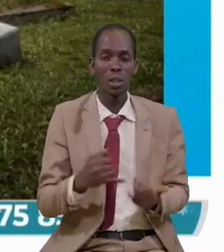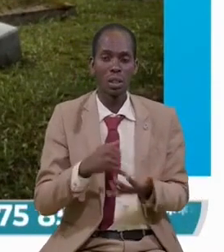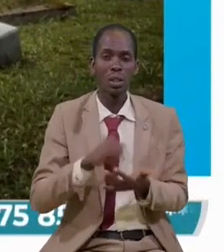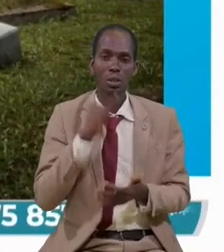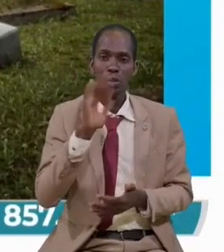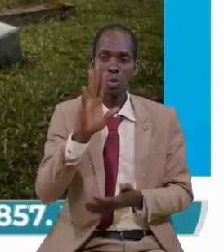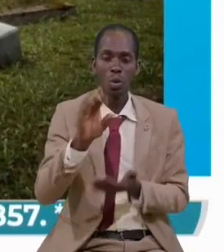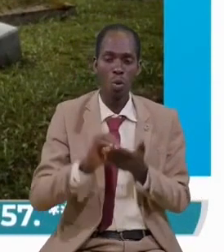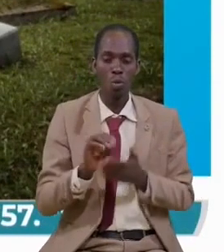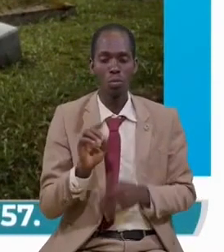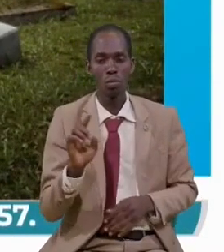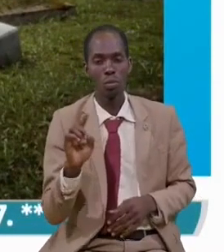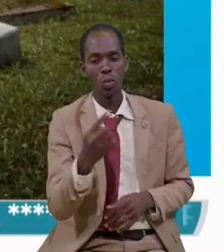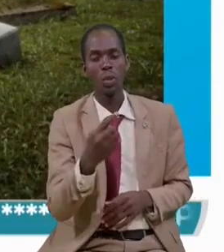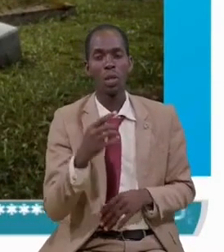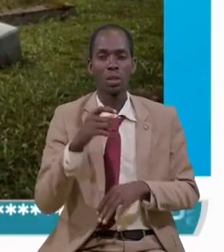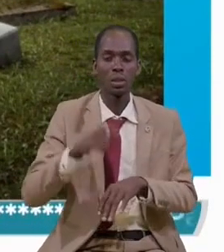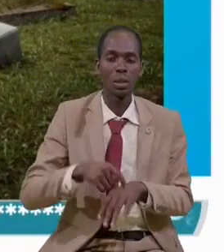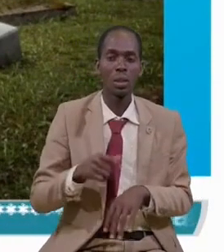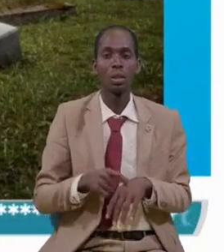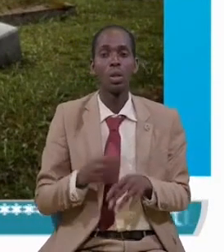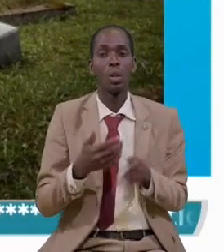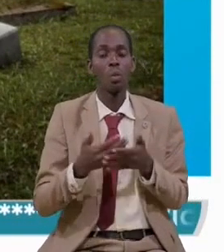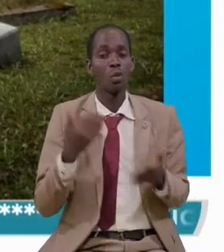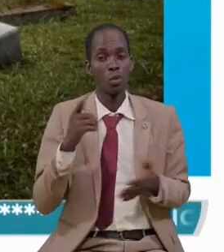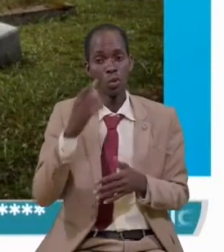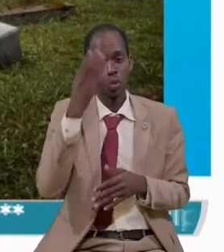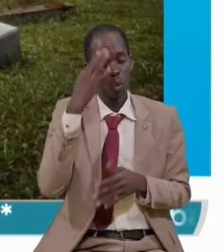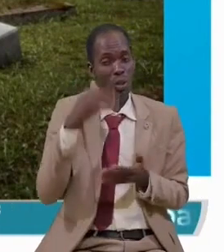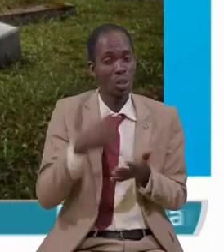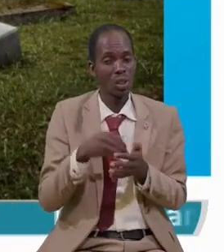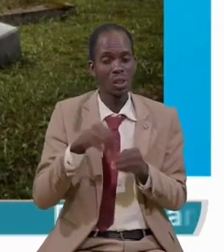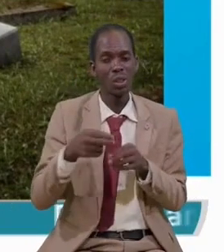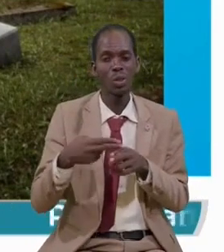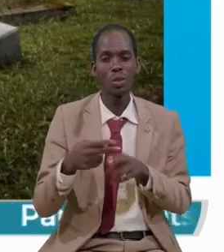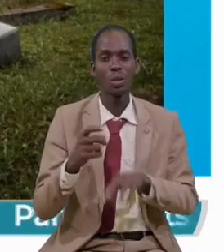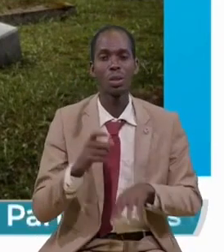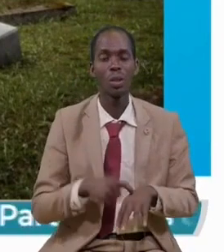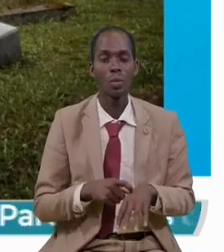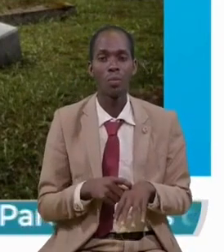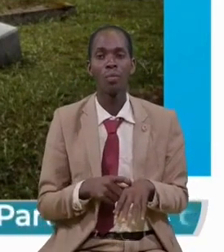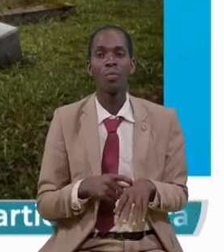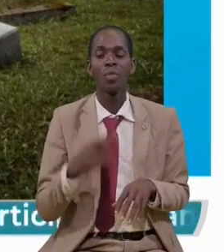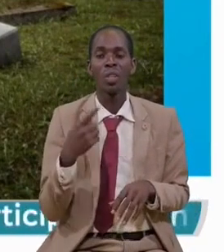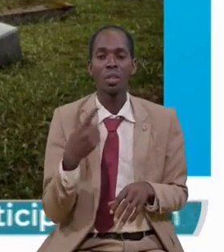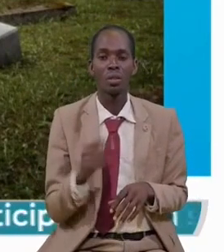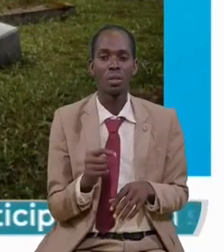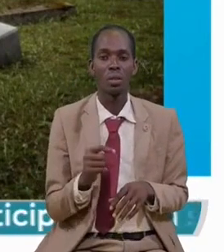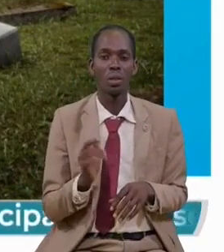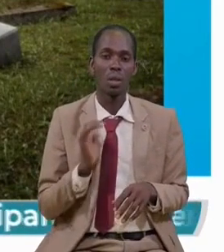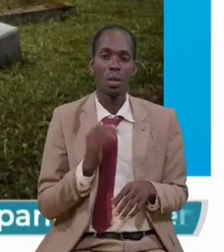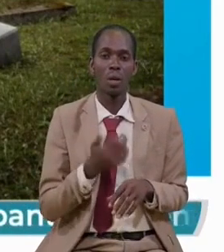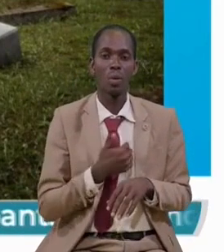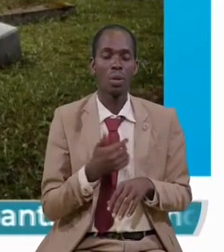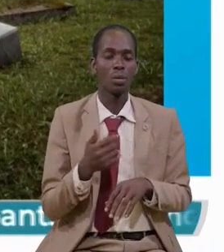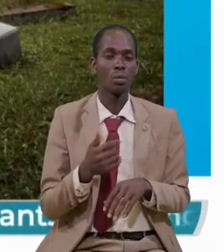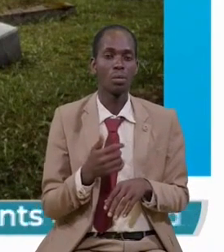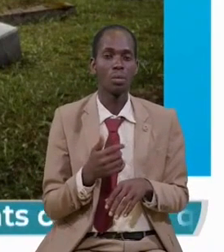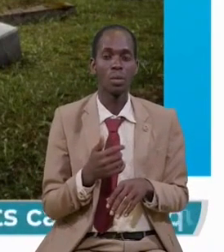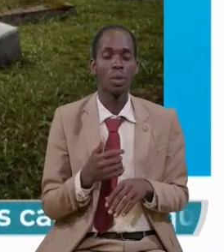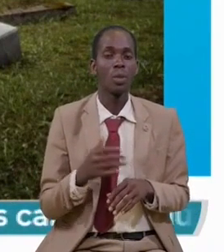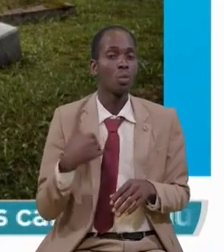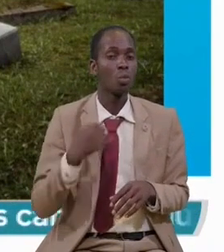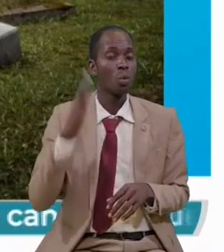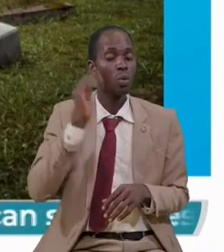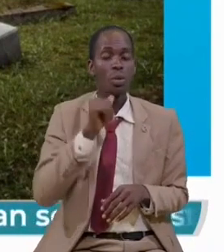difference for the Lord. Before you know it, the acting will be over. Our time on earth will be over. We're not here forever.